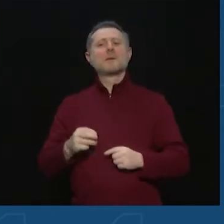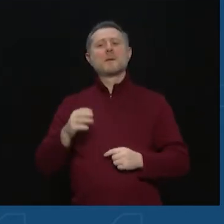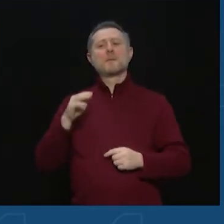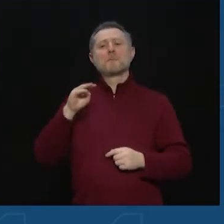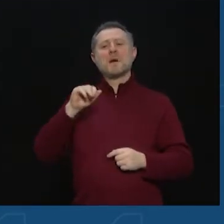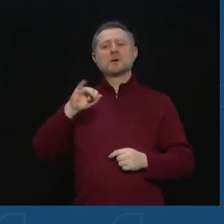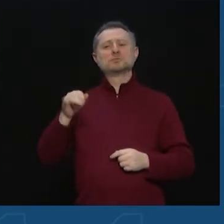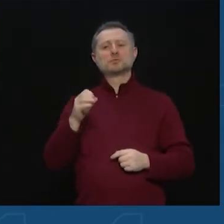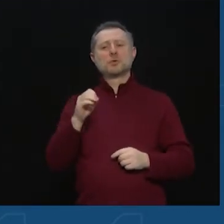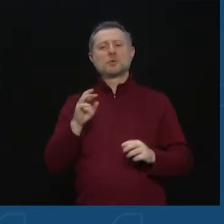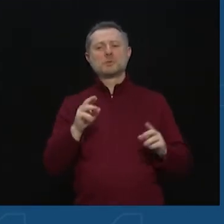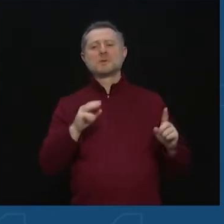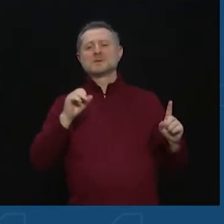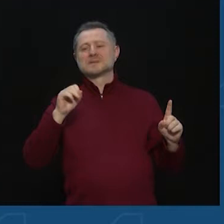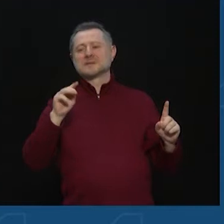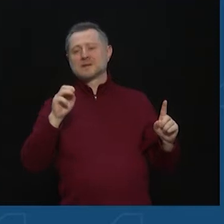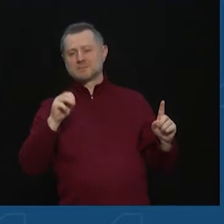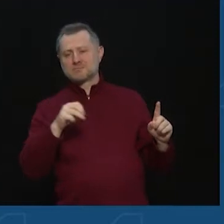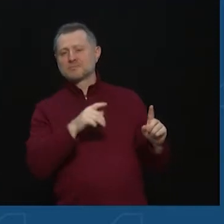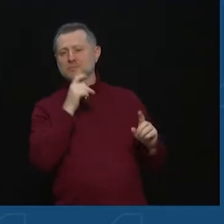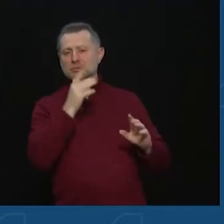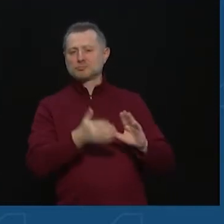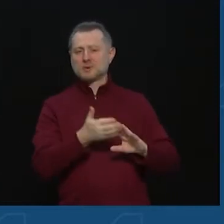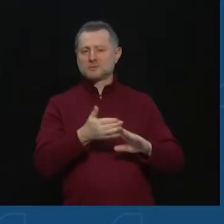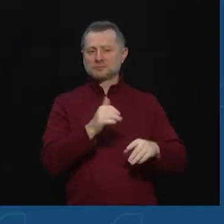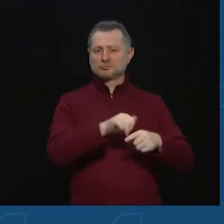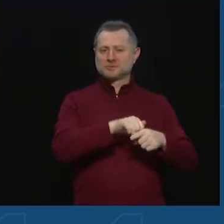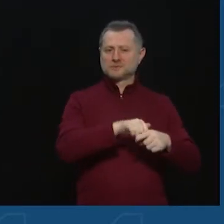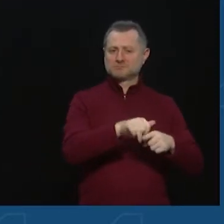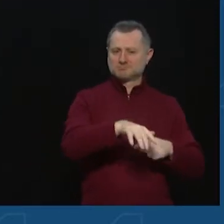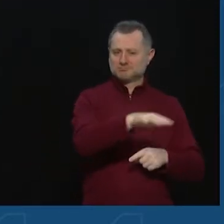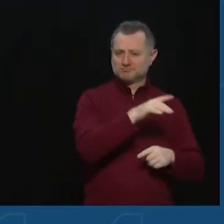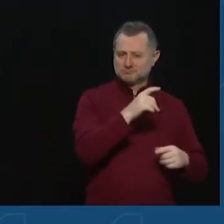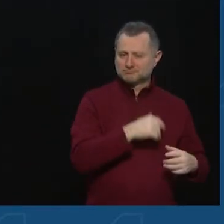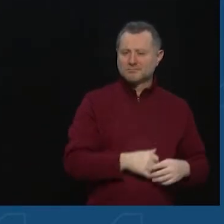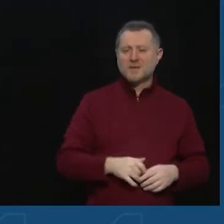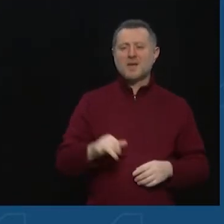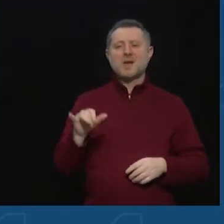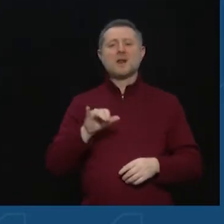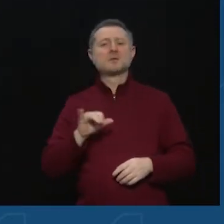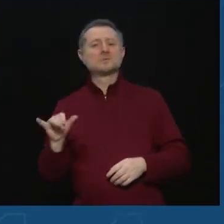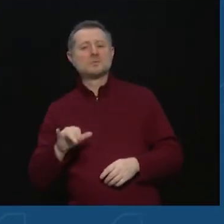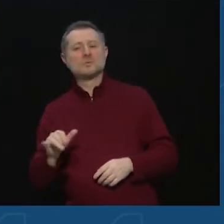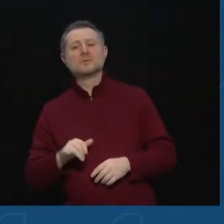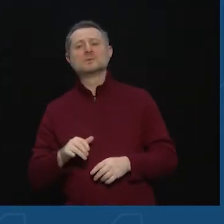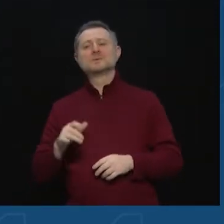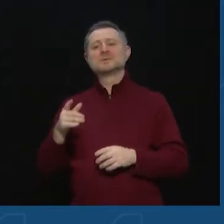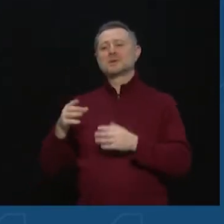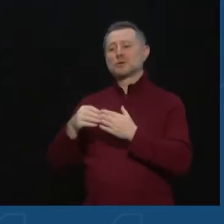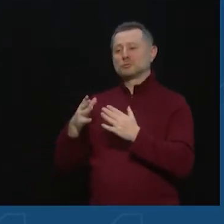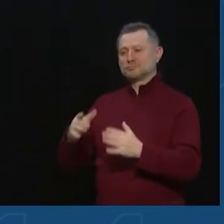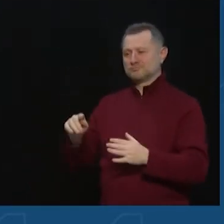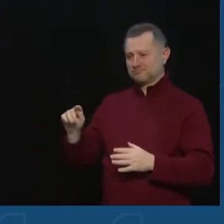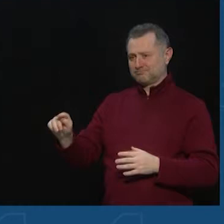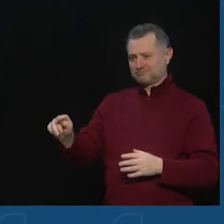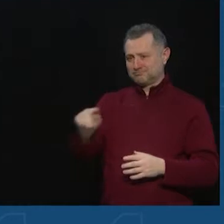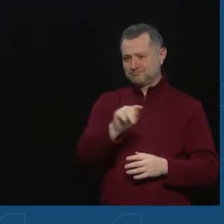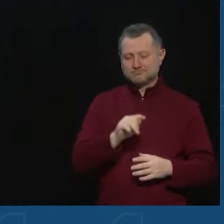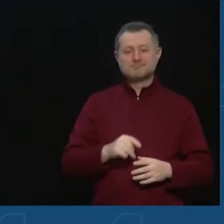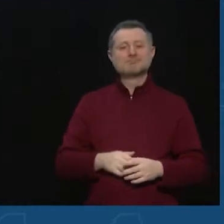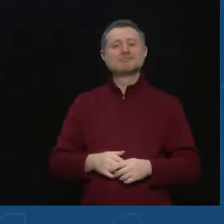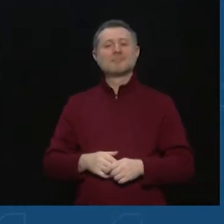also our clergy who are here today to remind us the presence of God in our lives and call upon God in your time of great